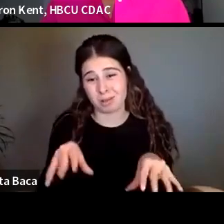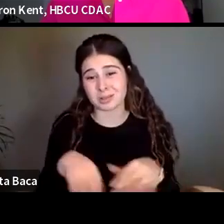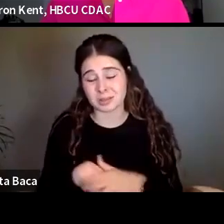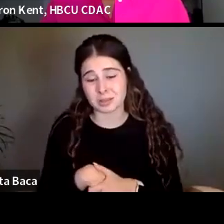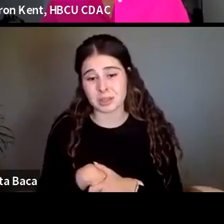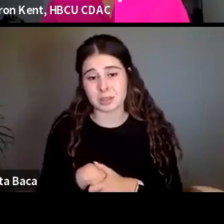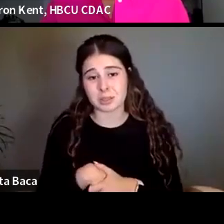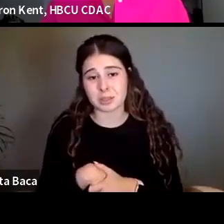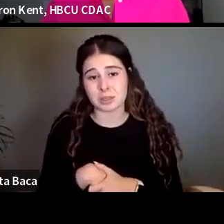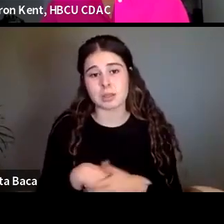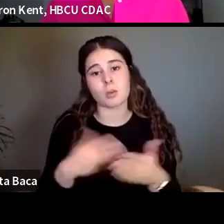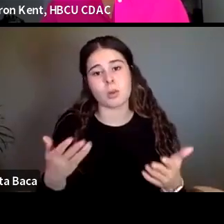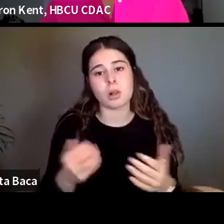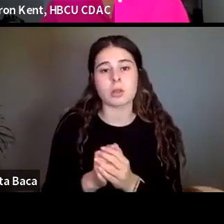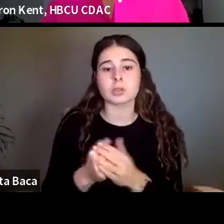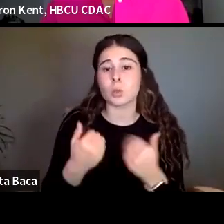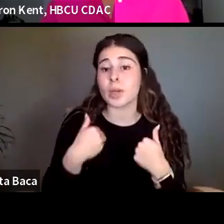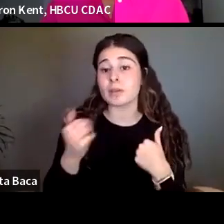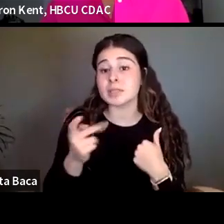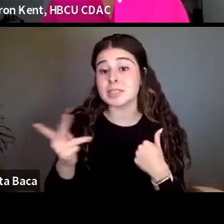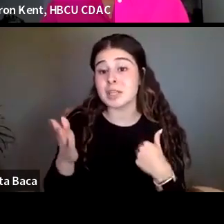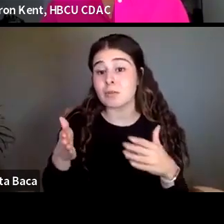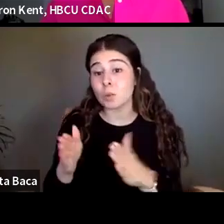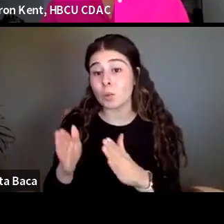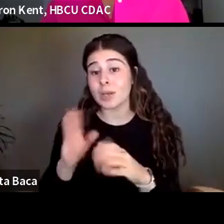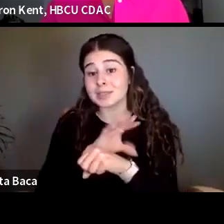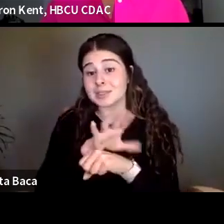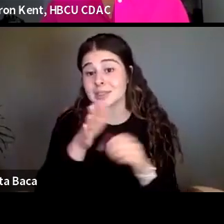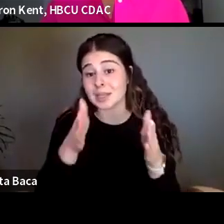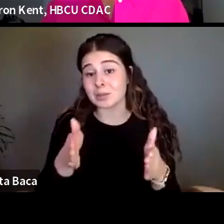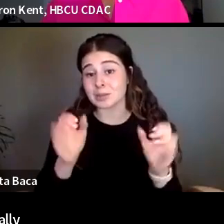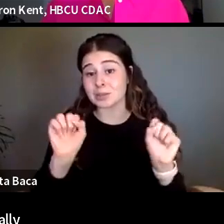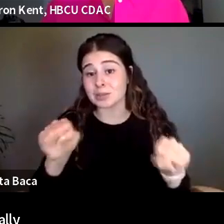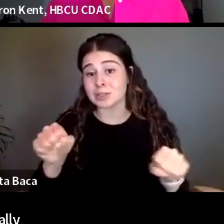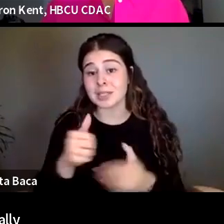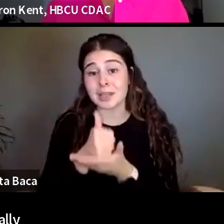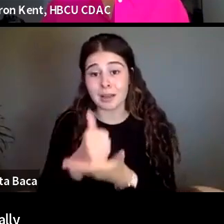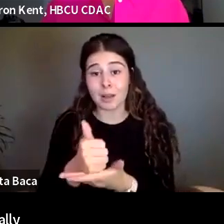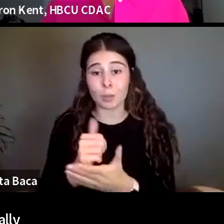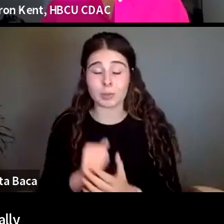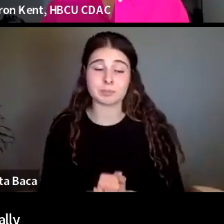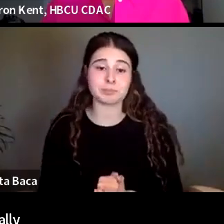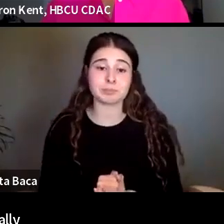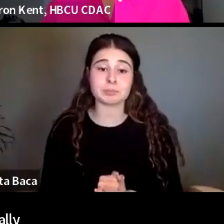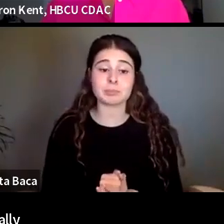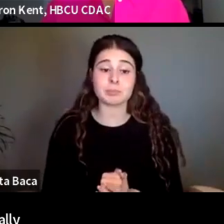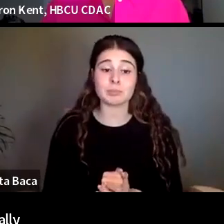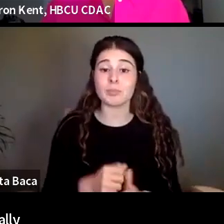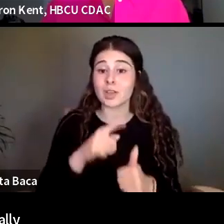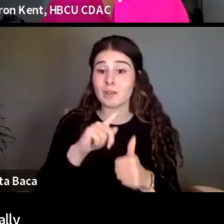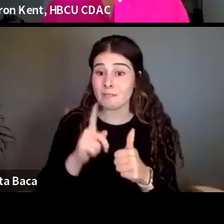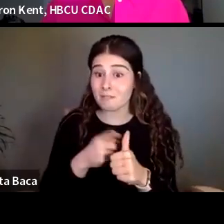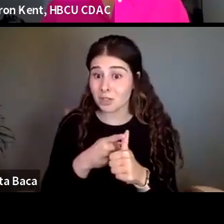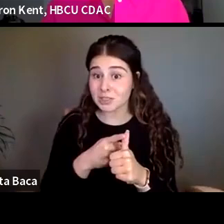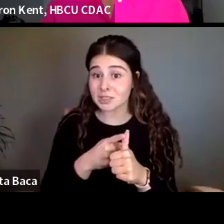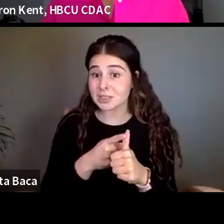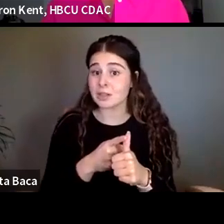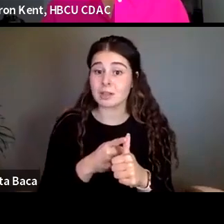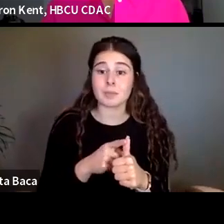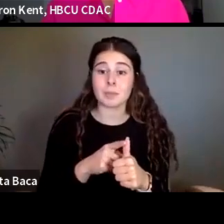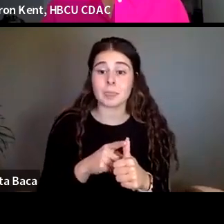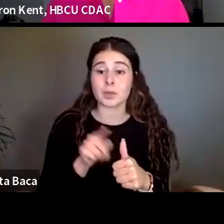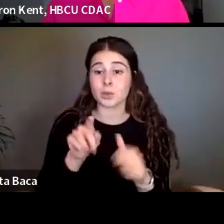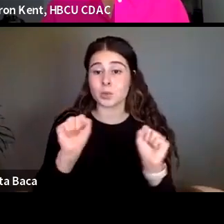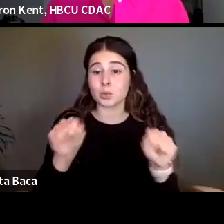that, or there's several actually ways that you can do that. First, you can provide this information as part of your curriculum, the home buying curriculum,